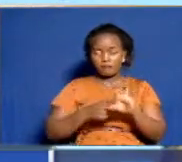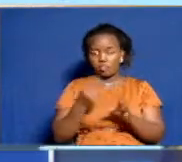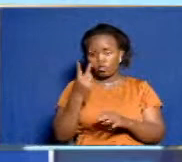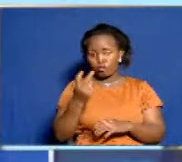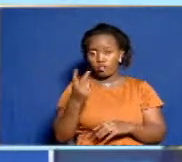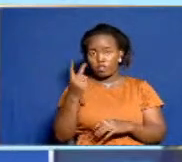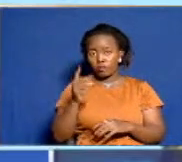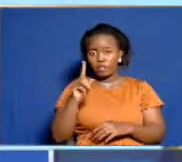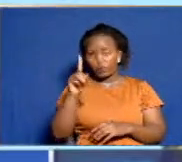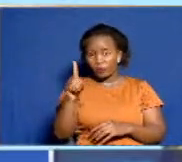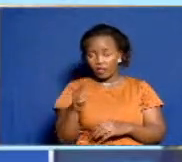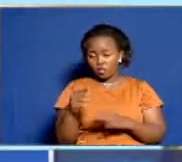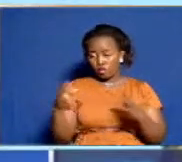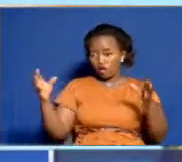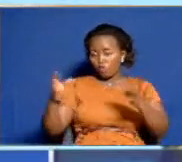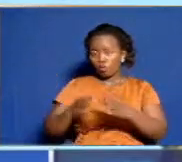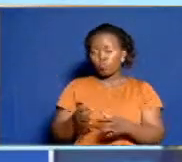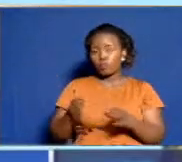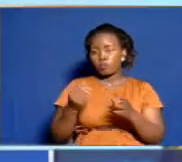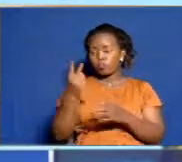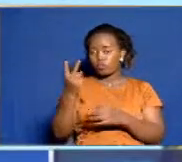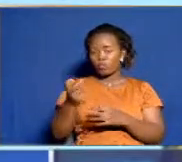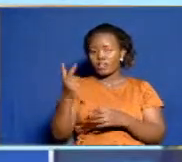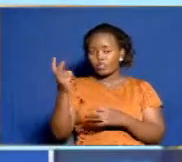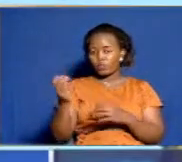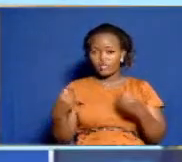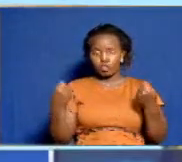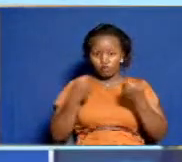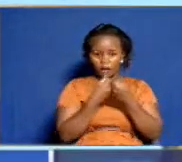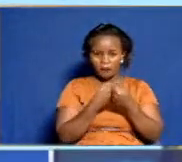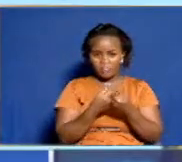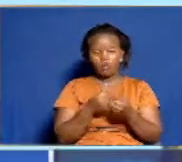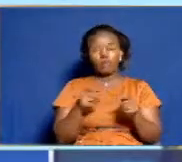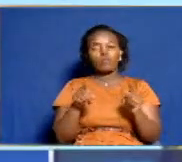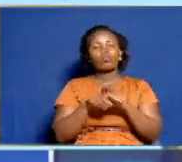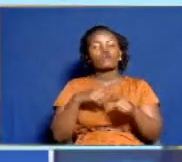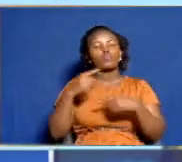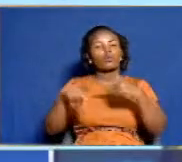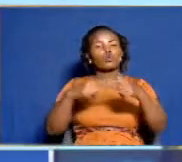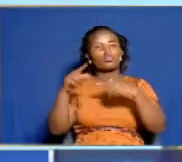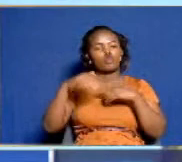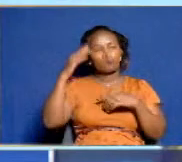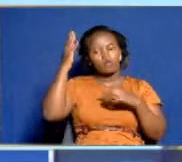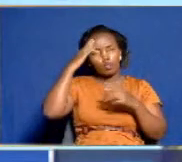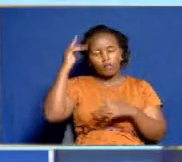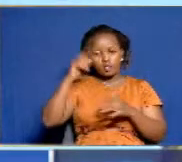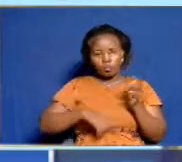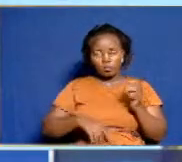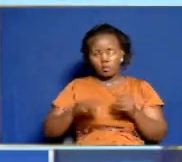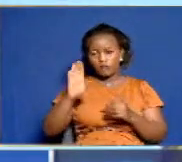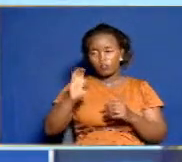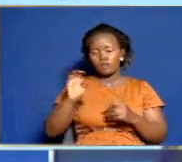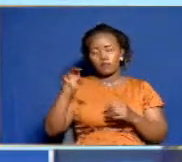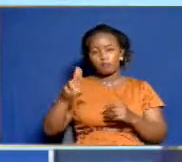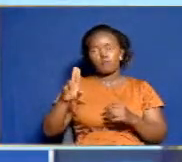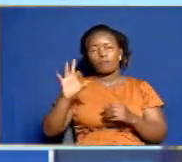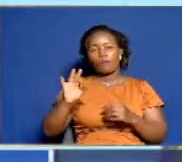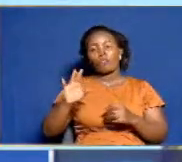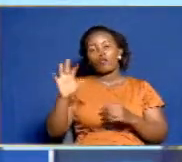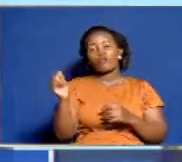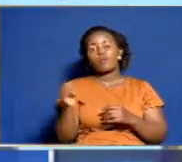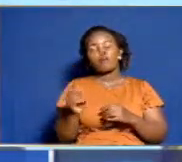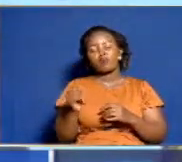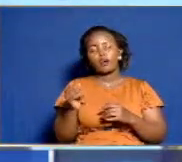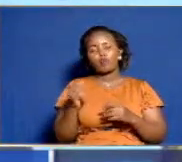the UEFA Euro 2020 tournament will still be known as UEFA Euro 2020. The reason